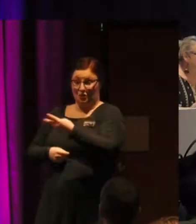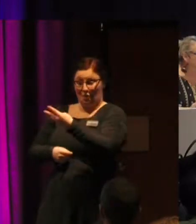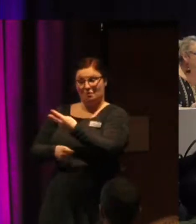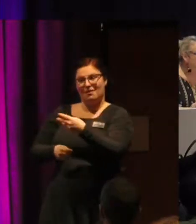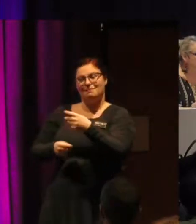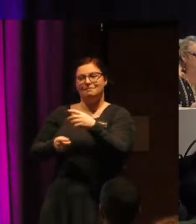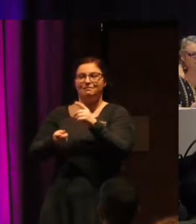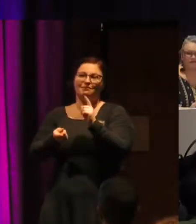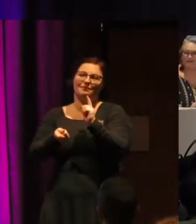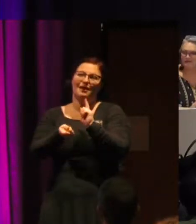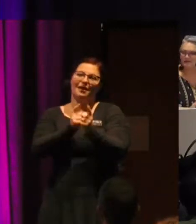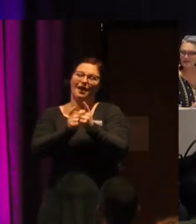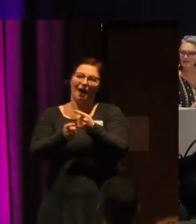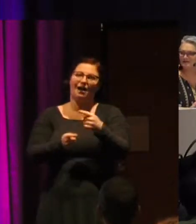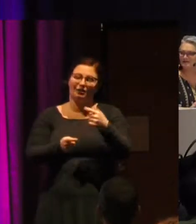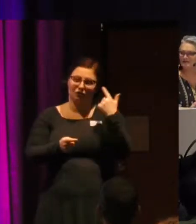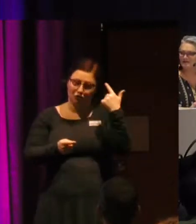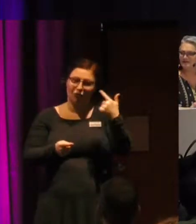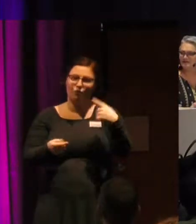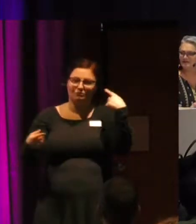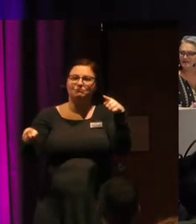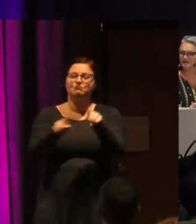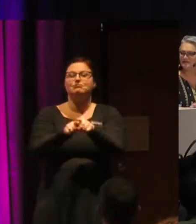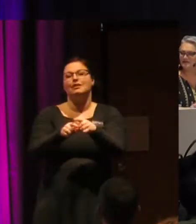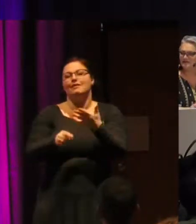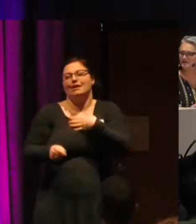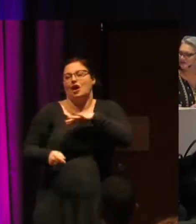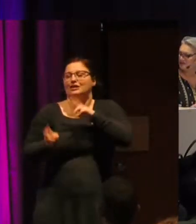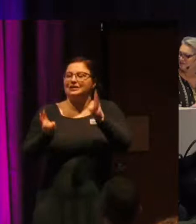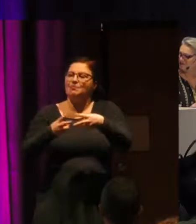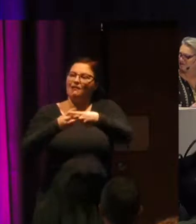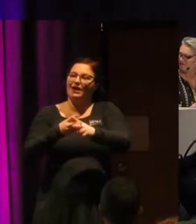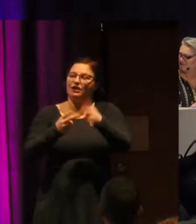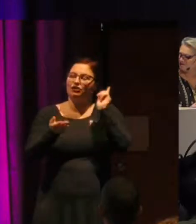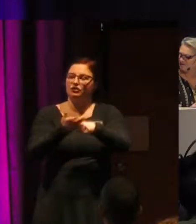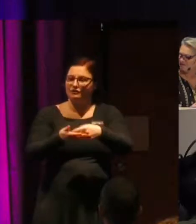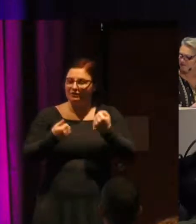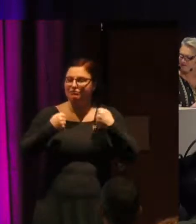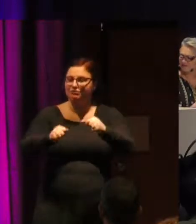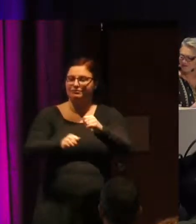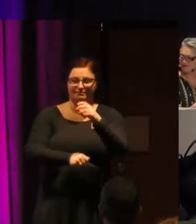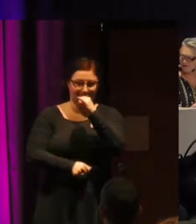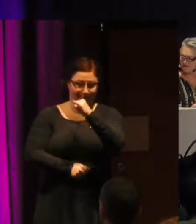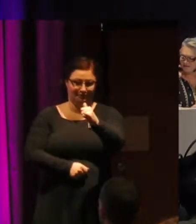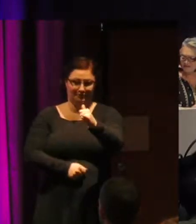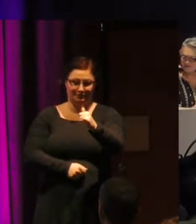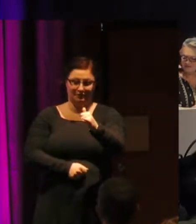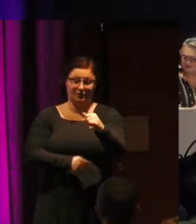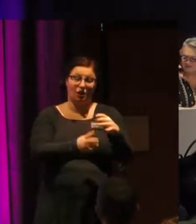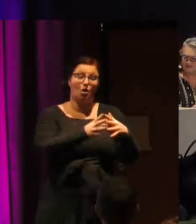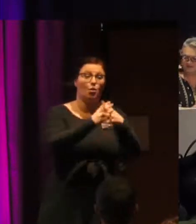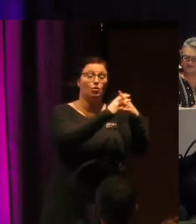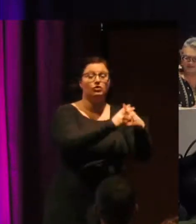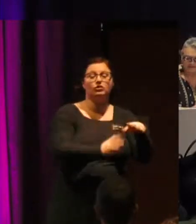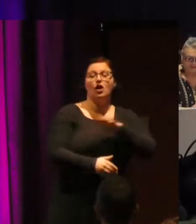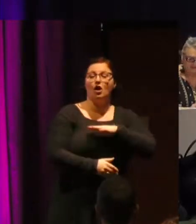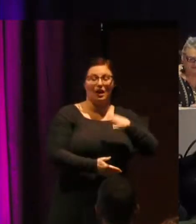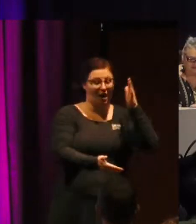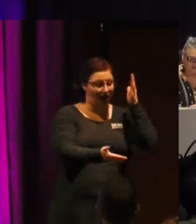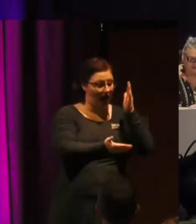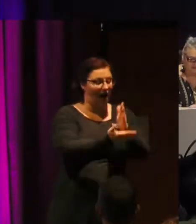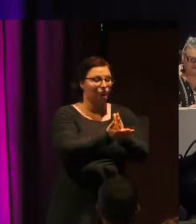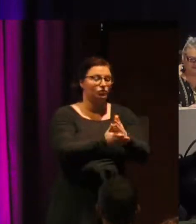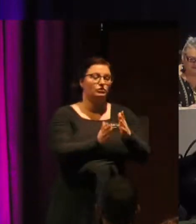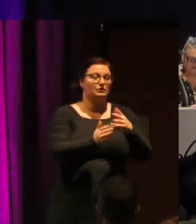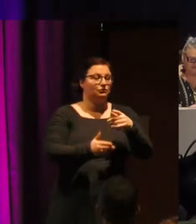the same ways of combating this phenomenon. The United States has a very strong commitment to the absolute right of